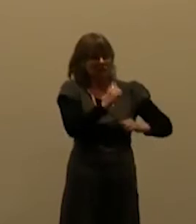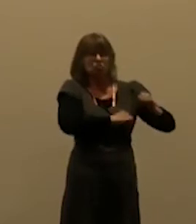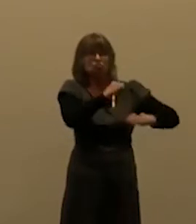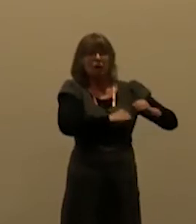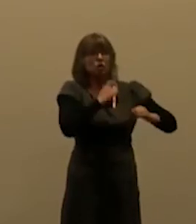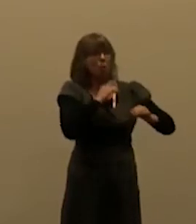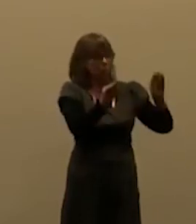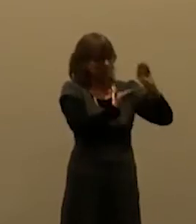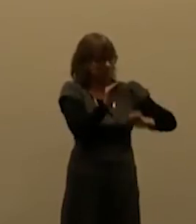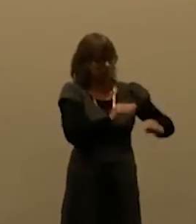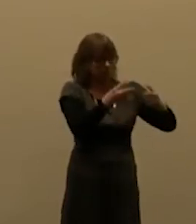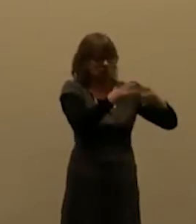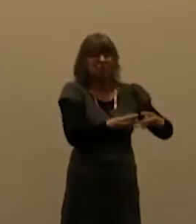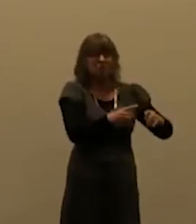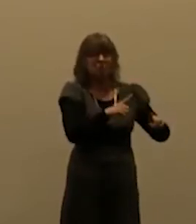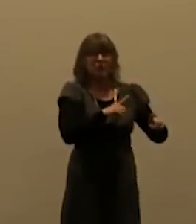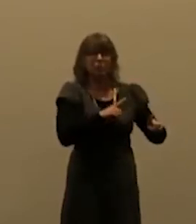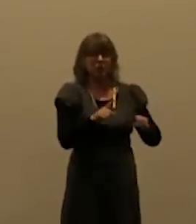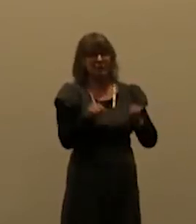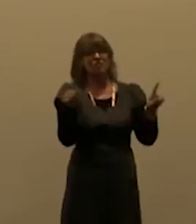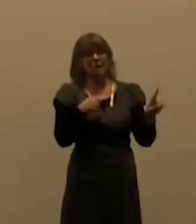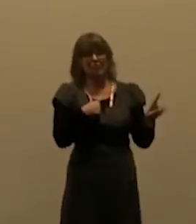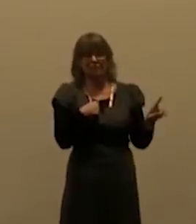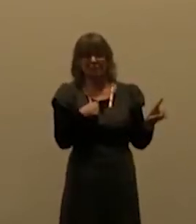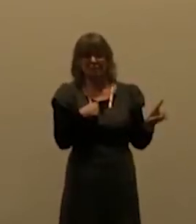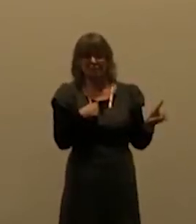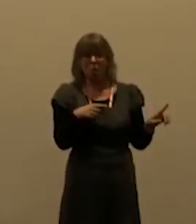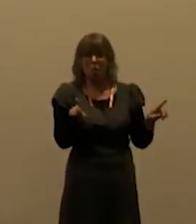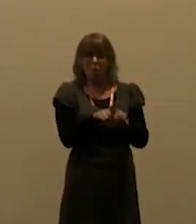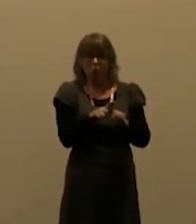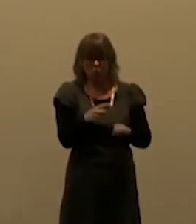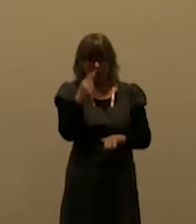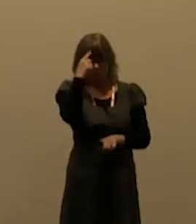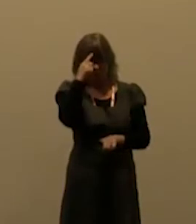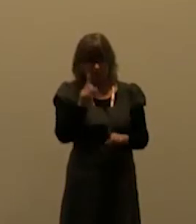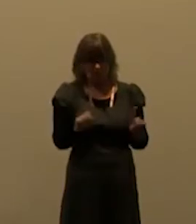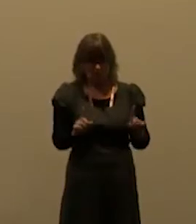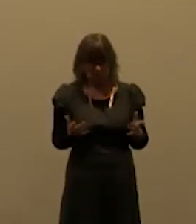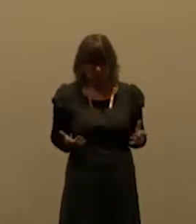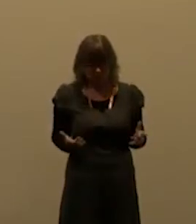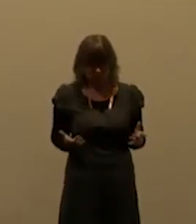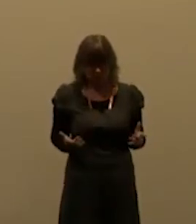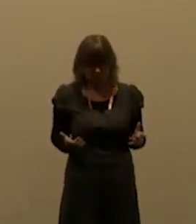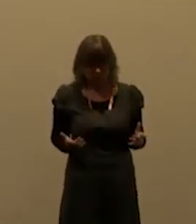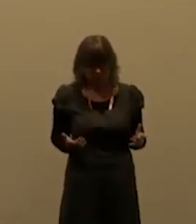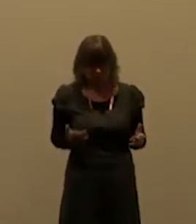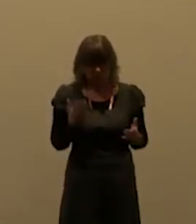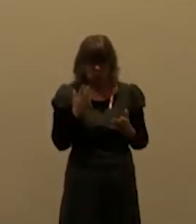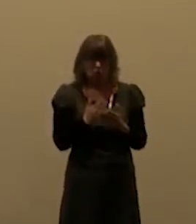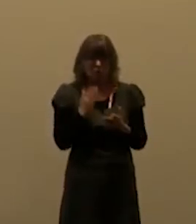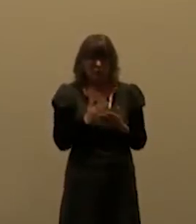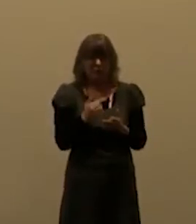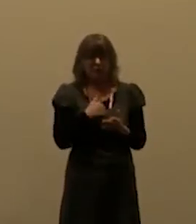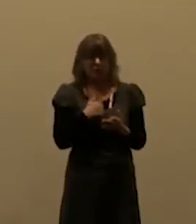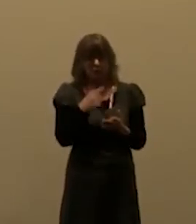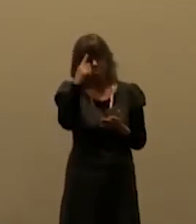or configuration. So that's where I'd draw the line. And again, the one that I would think about, you know, the only things I'd really touch in terms of that